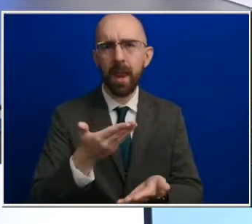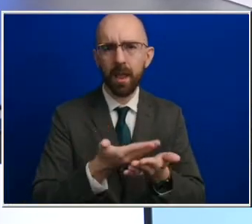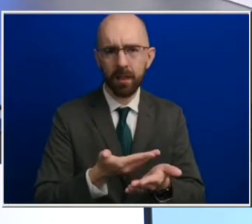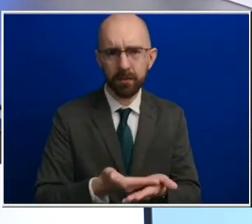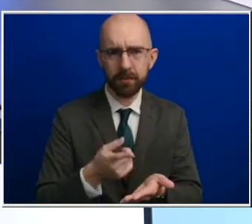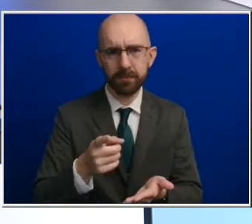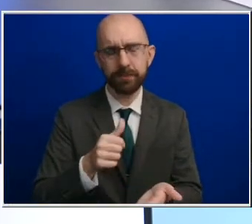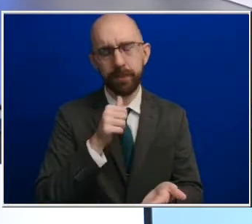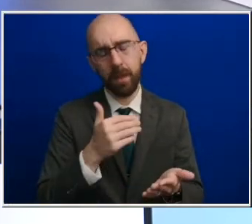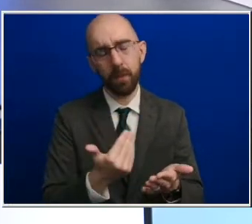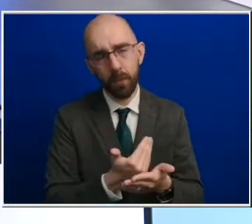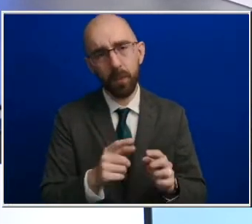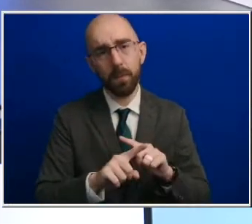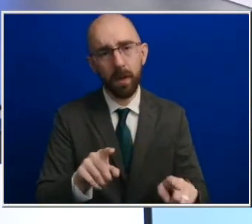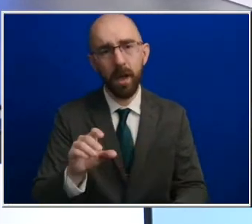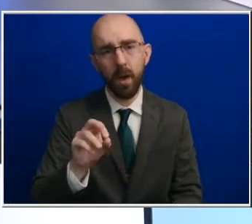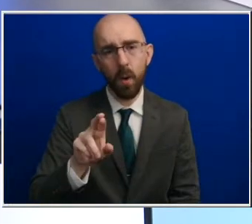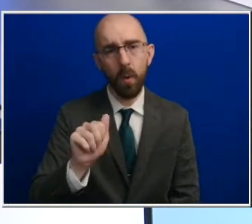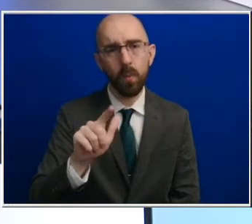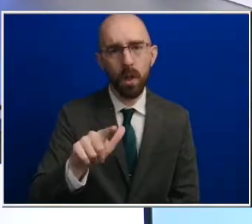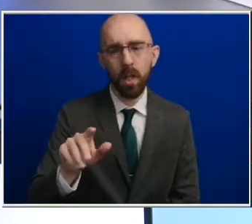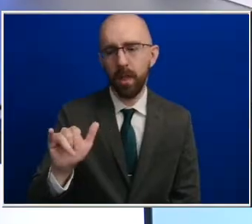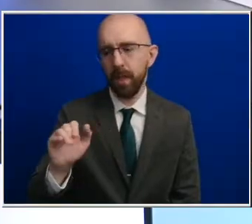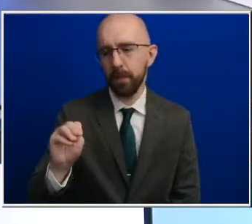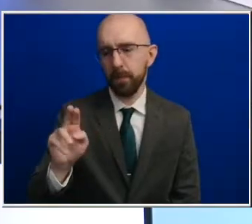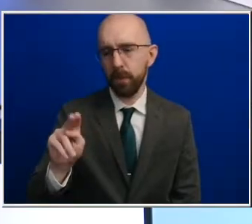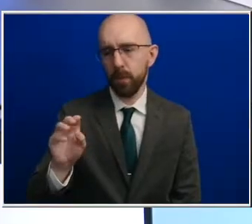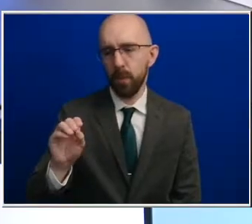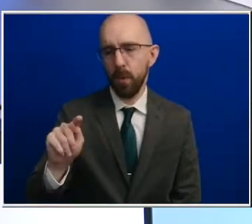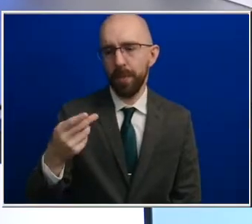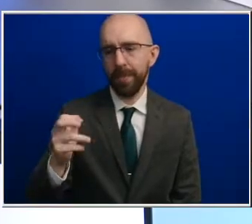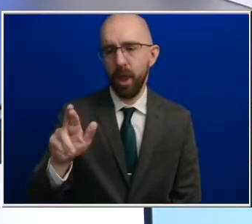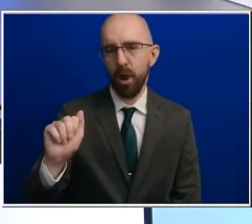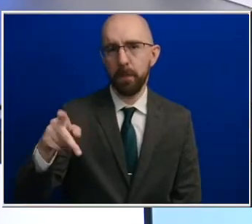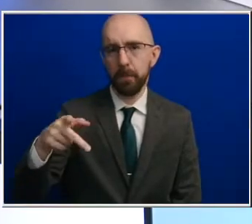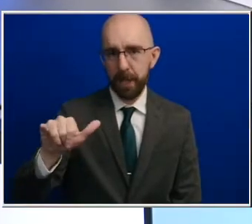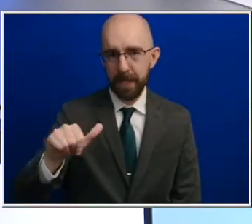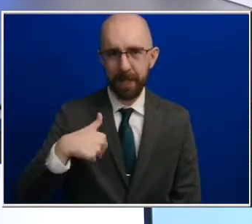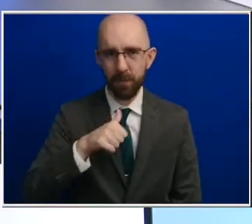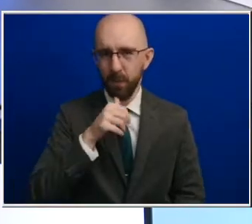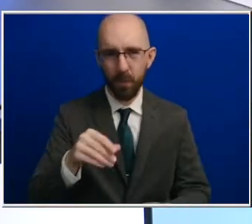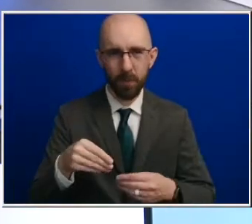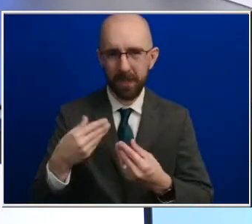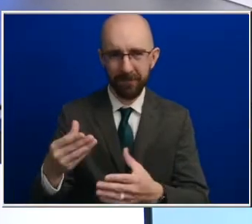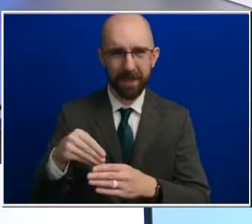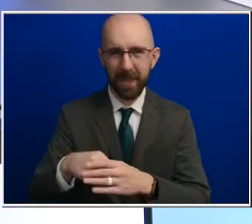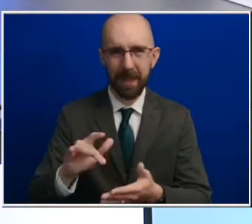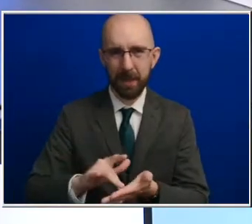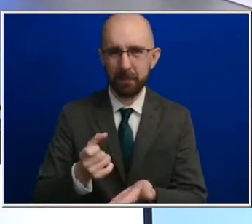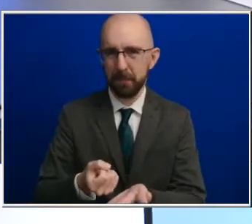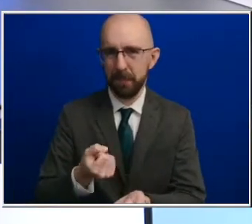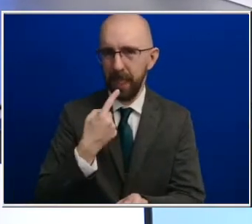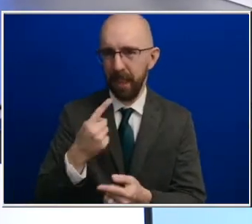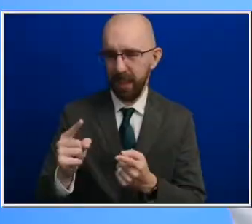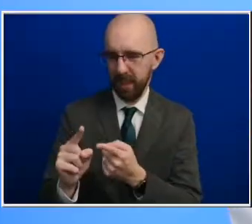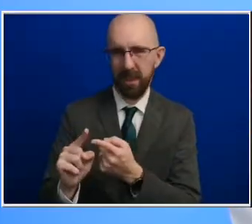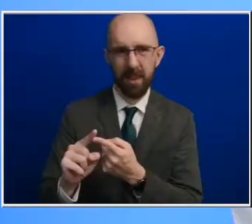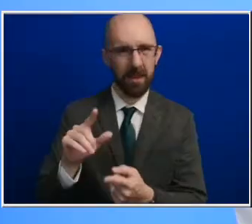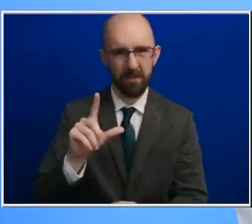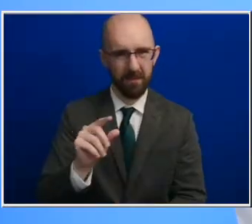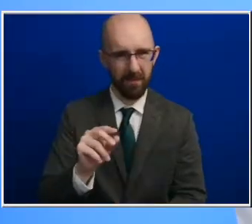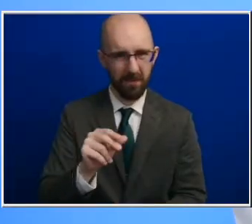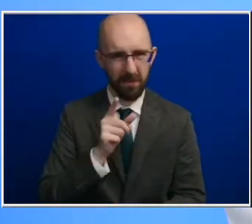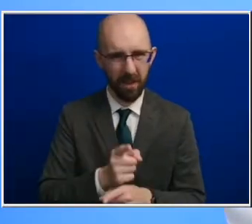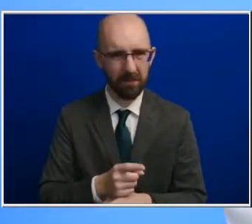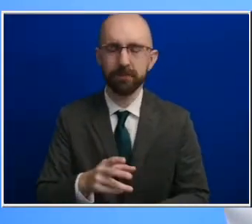new, oral immunotherapy approach is? I mean, we don't do this, we don't give kids the stuff in a pill, right? No. And